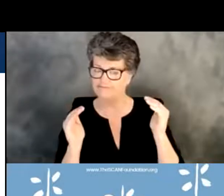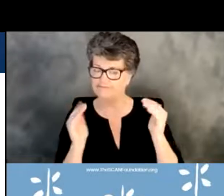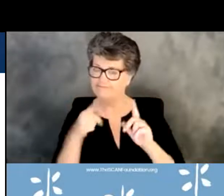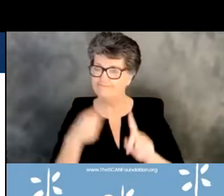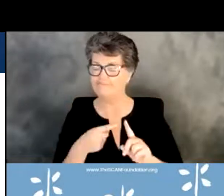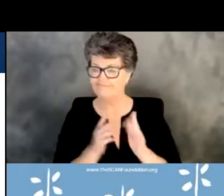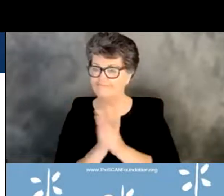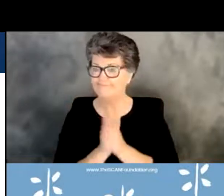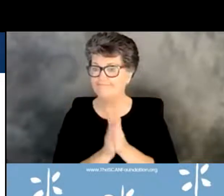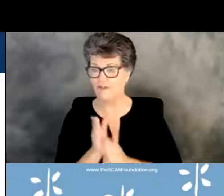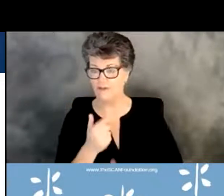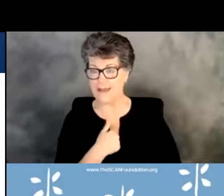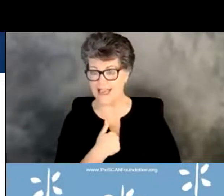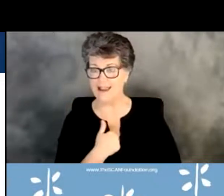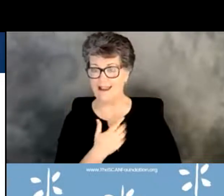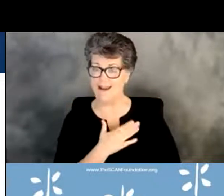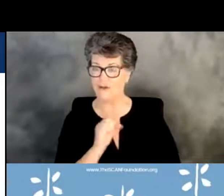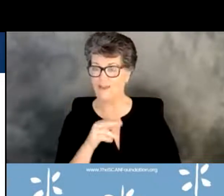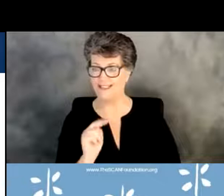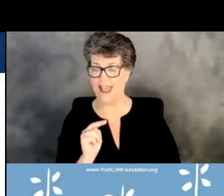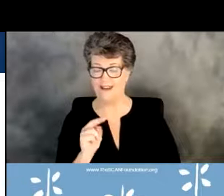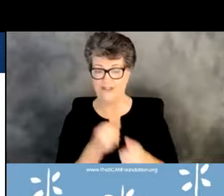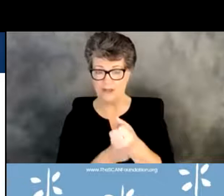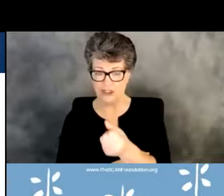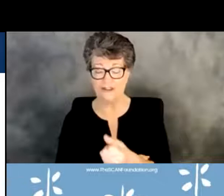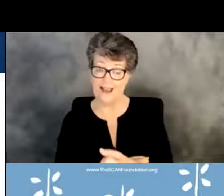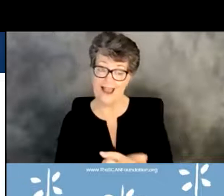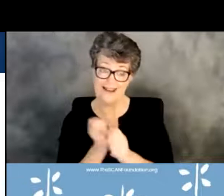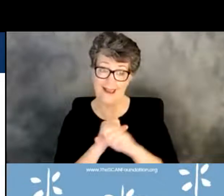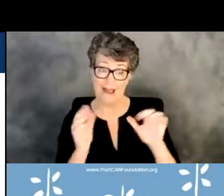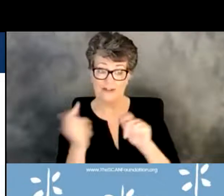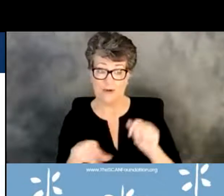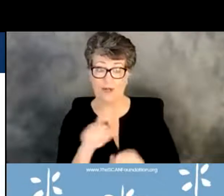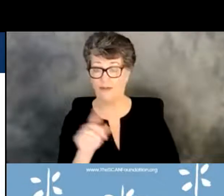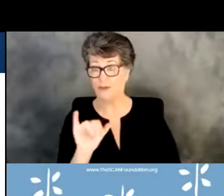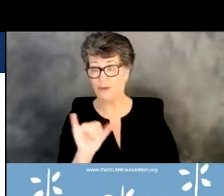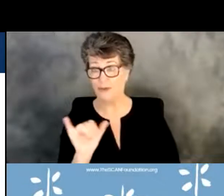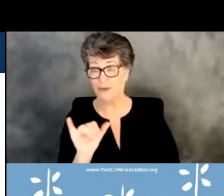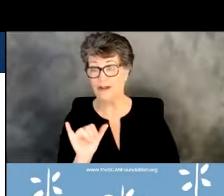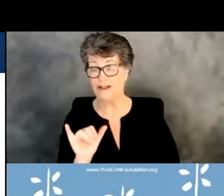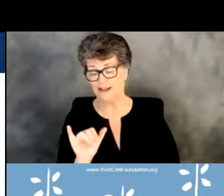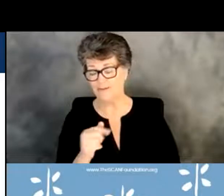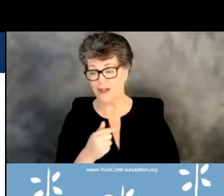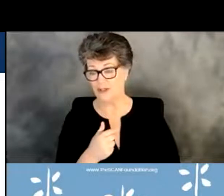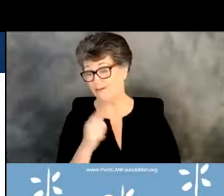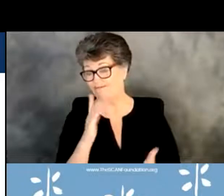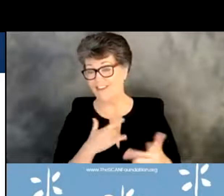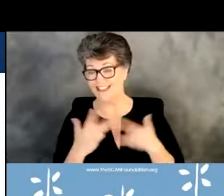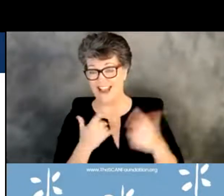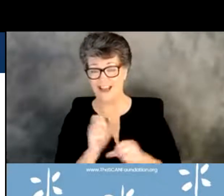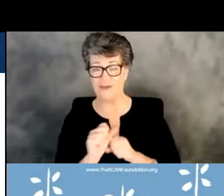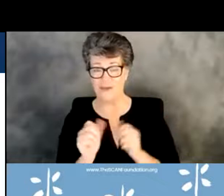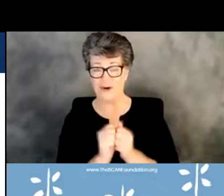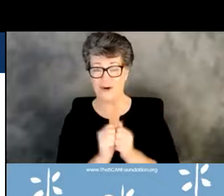passion for me and for the SCAN Foundation, and I imagine for all of you, which so I am excited to work with